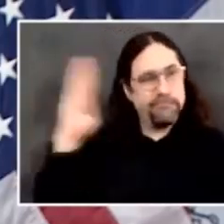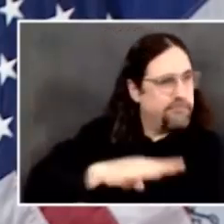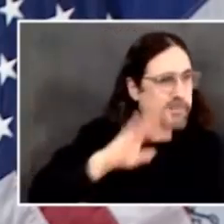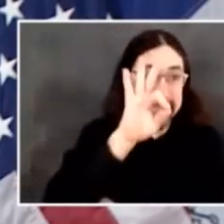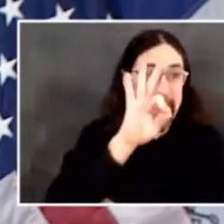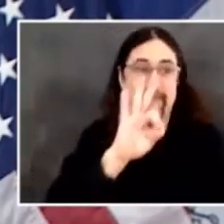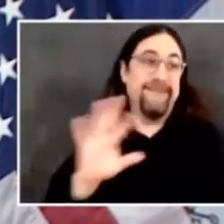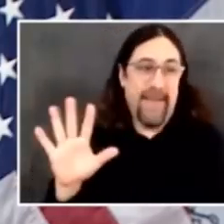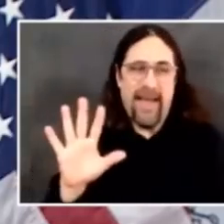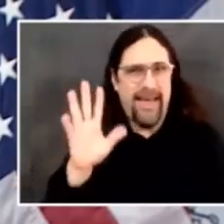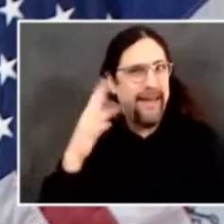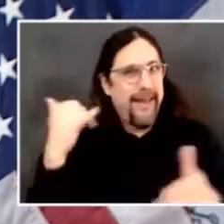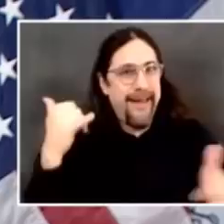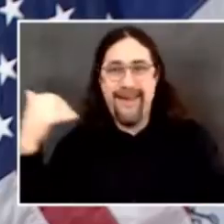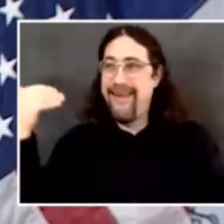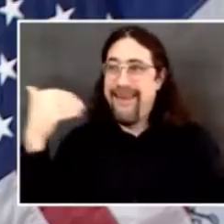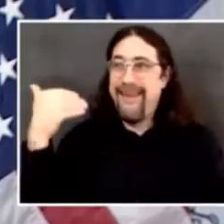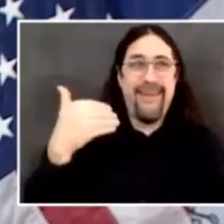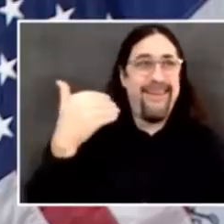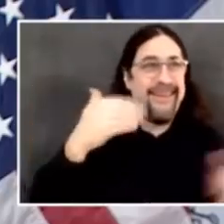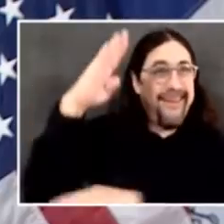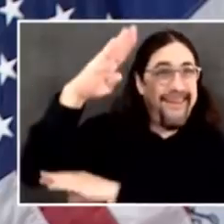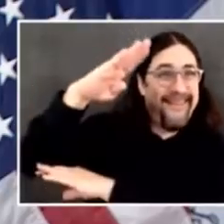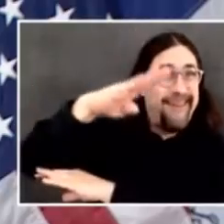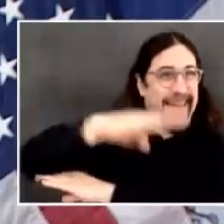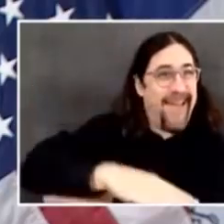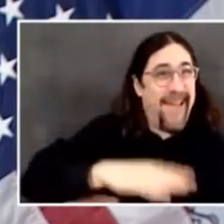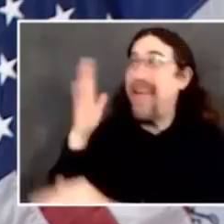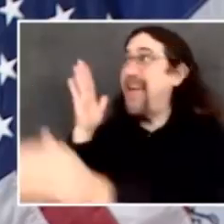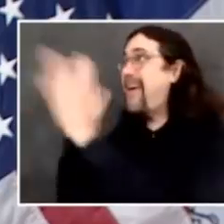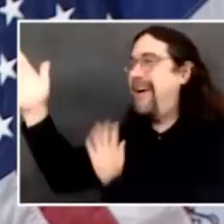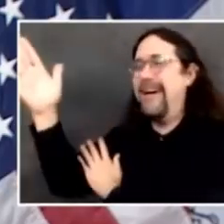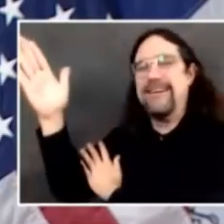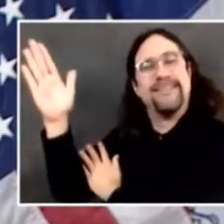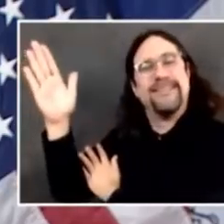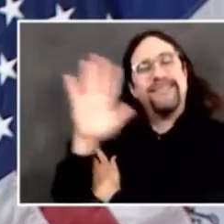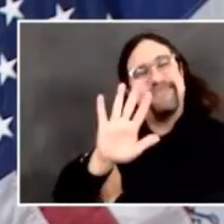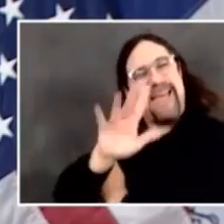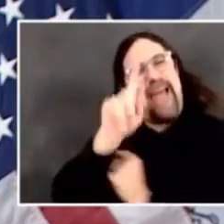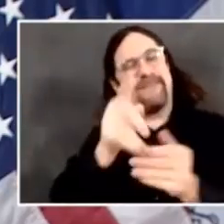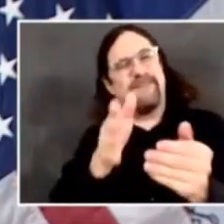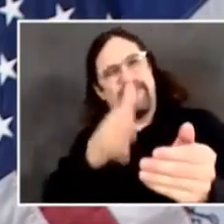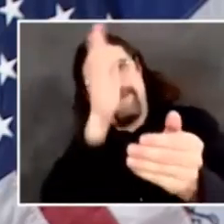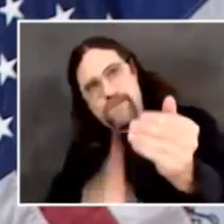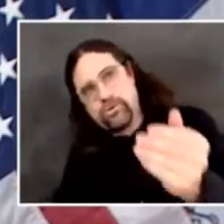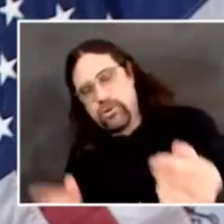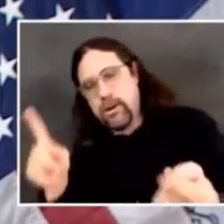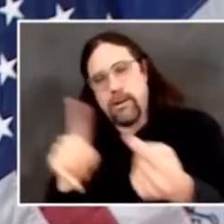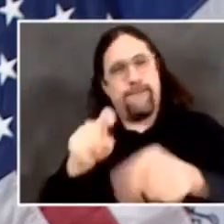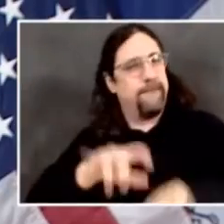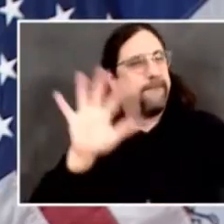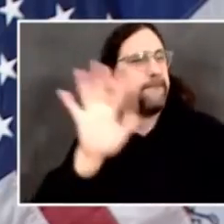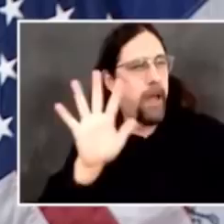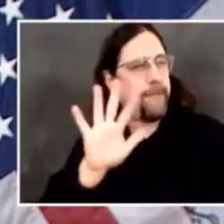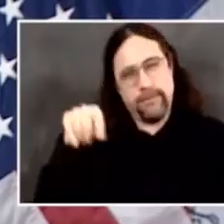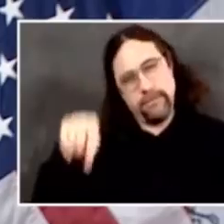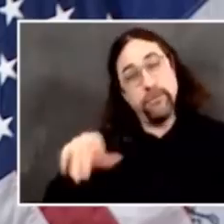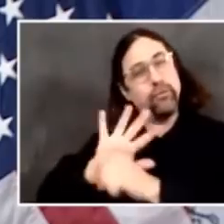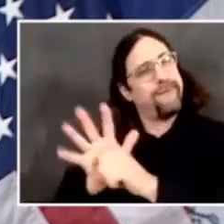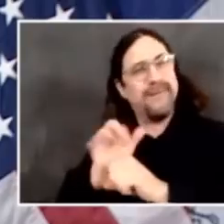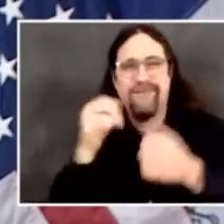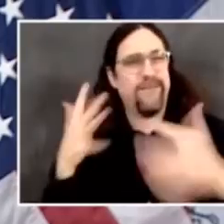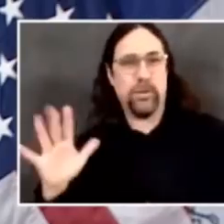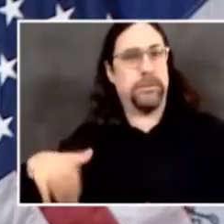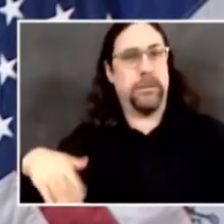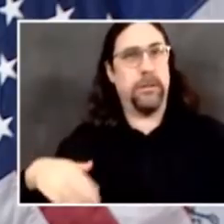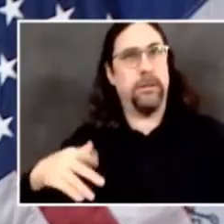Yorkers, it feels, according to what everyone's life is like, a little bit different, of course.